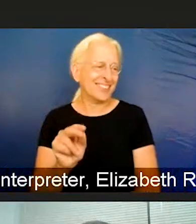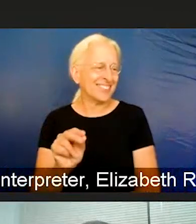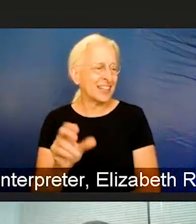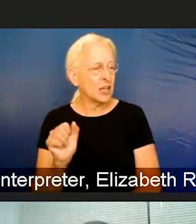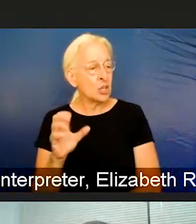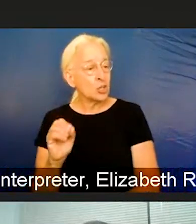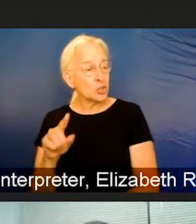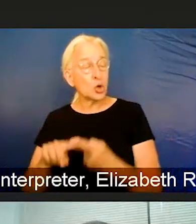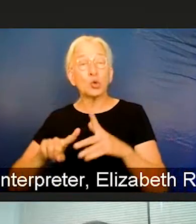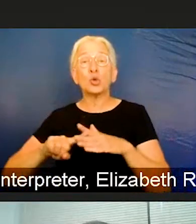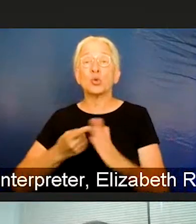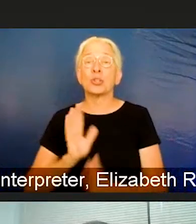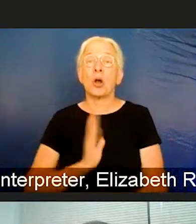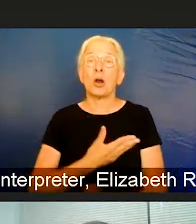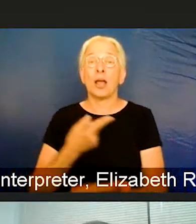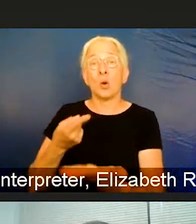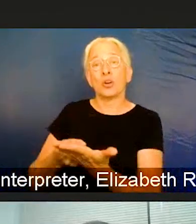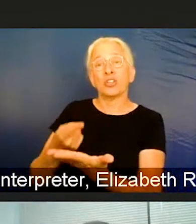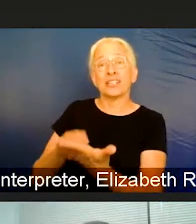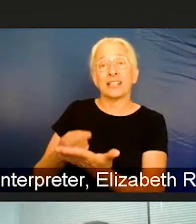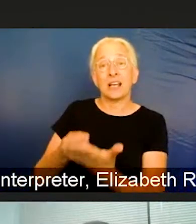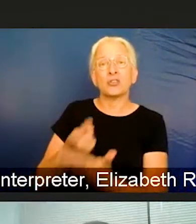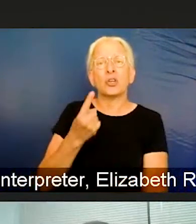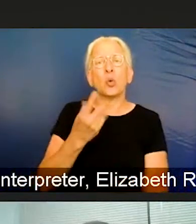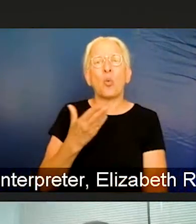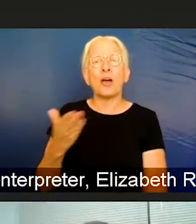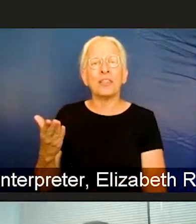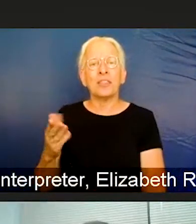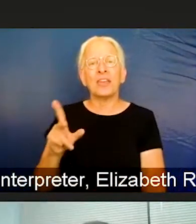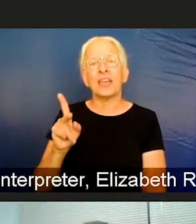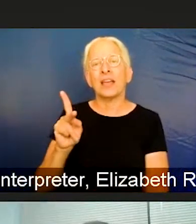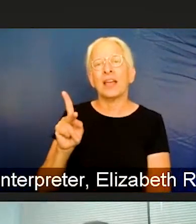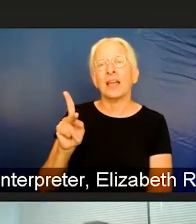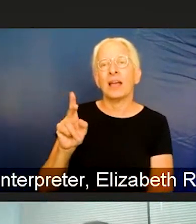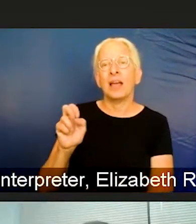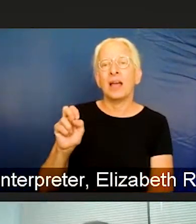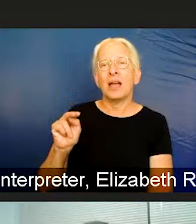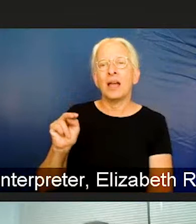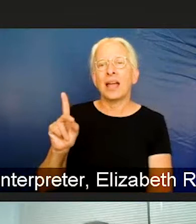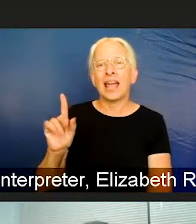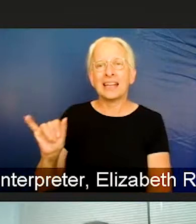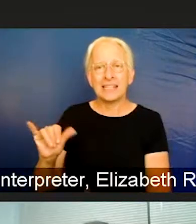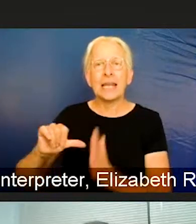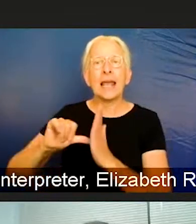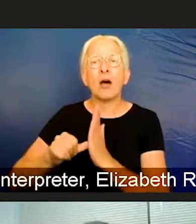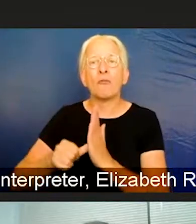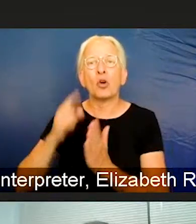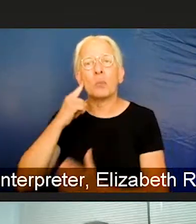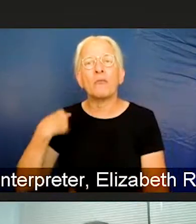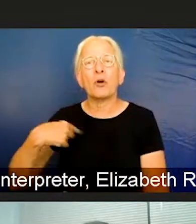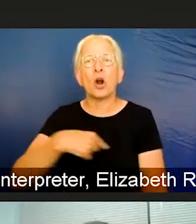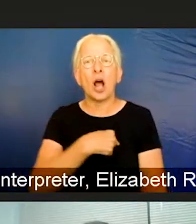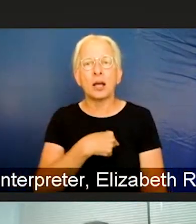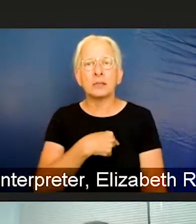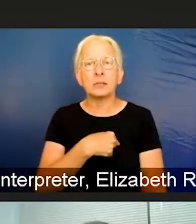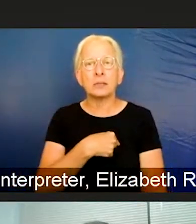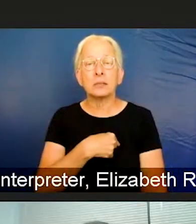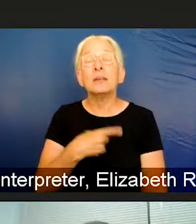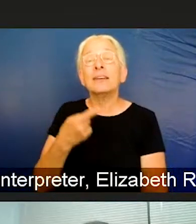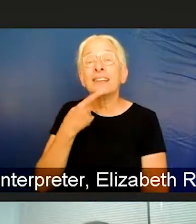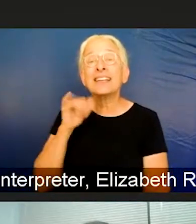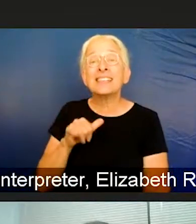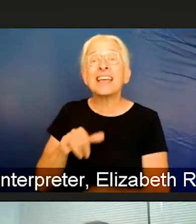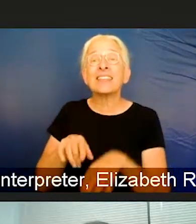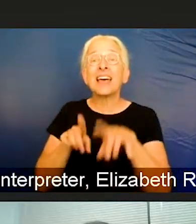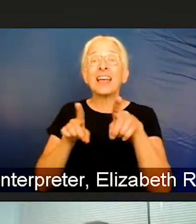To begin our discussion, one of the things Kendi has affirmed for us is that definitions are